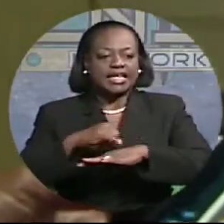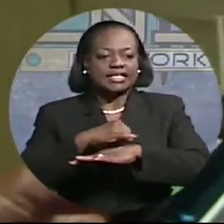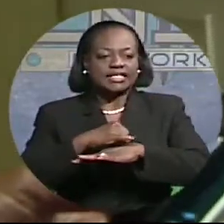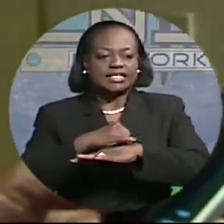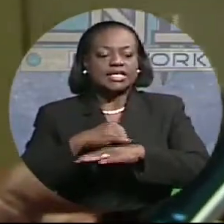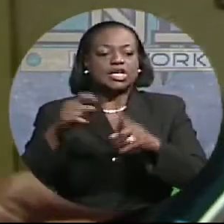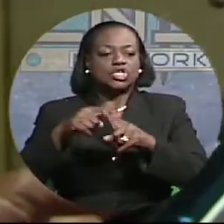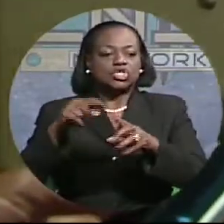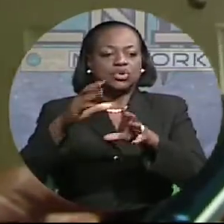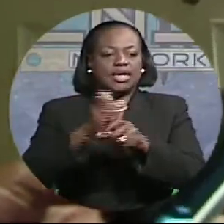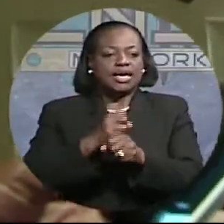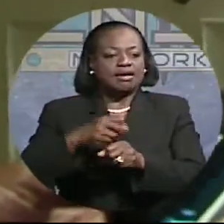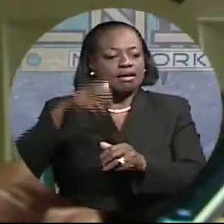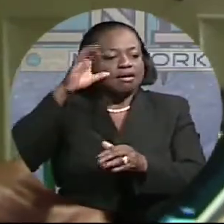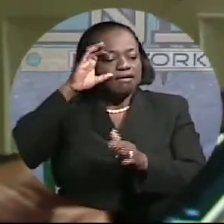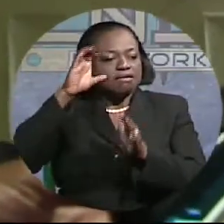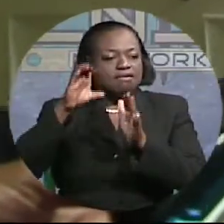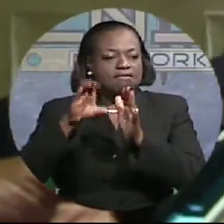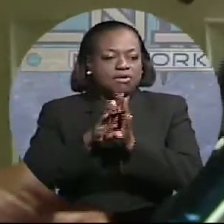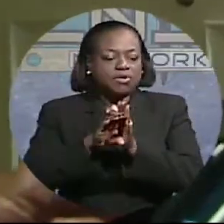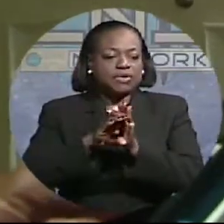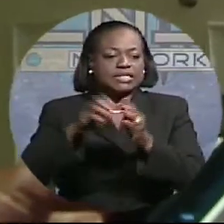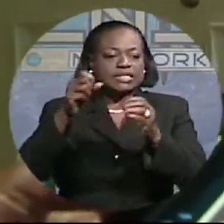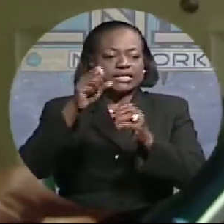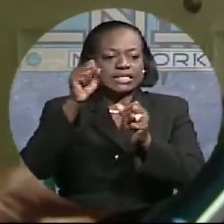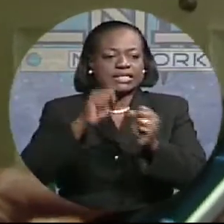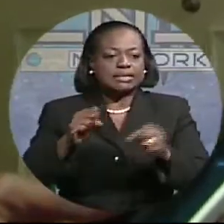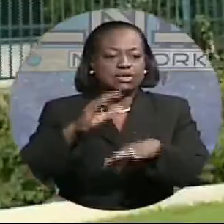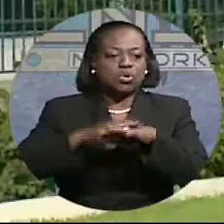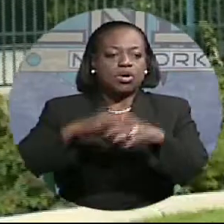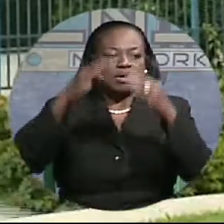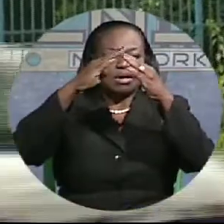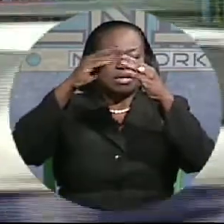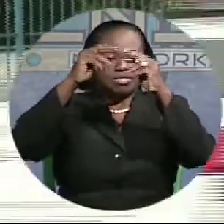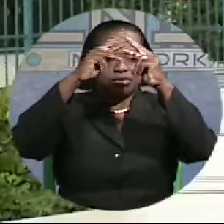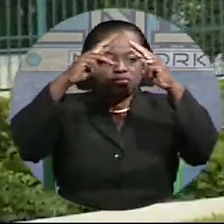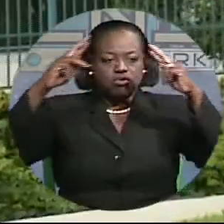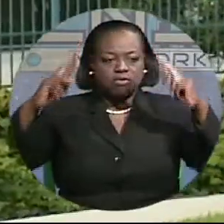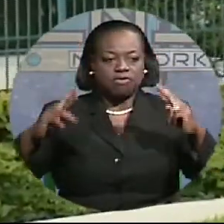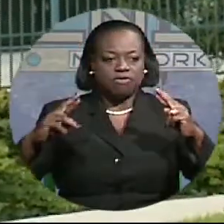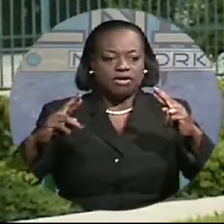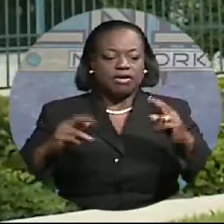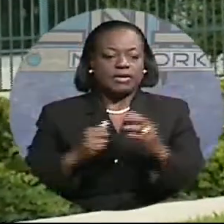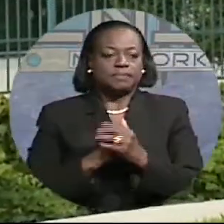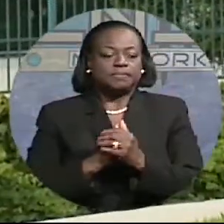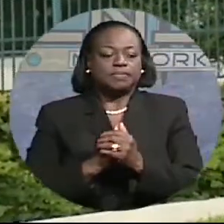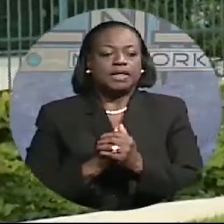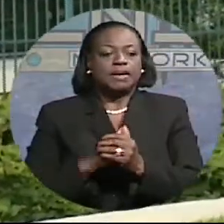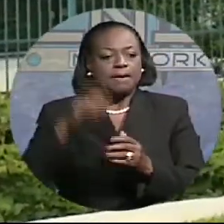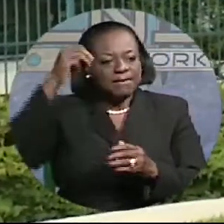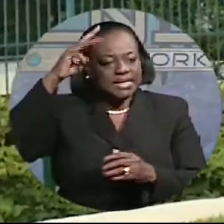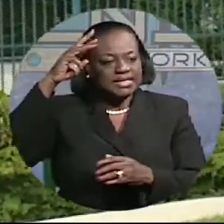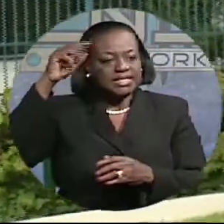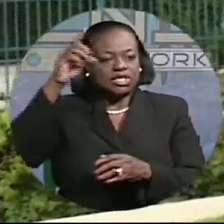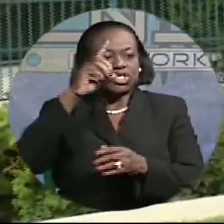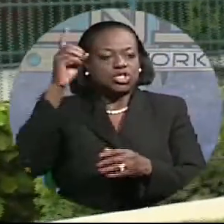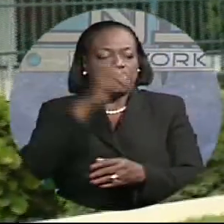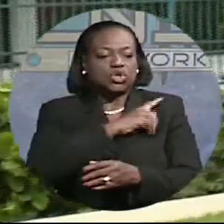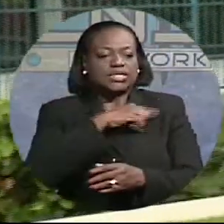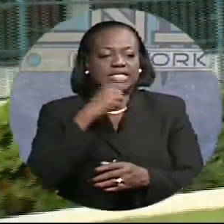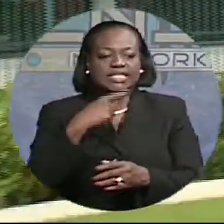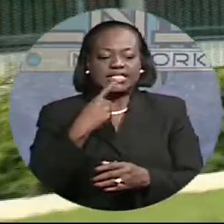photovoltaic systems on their roofs, which will be tied to the grid. Additionally, Minister Dorsett said at least one of the upcoming